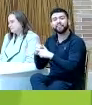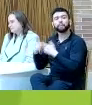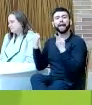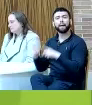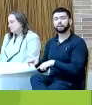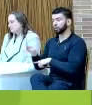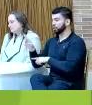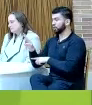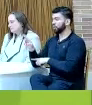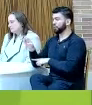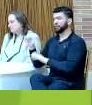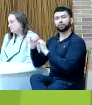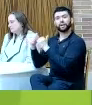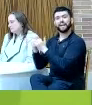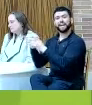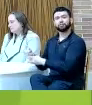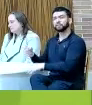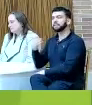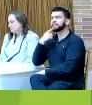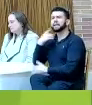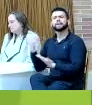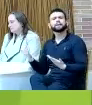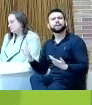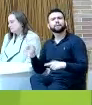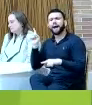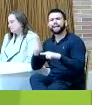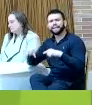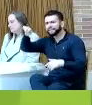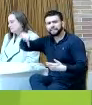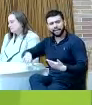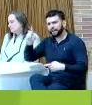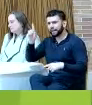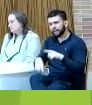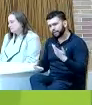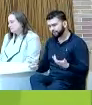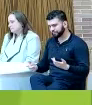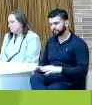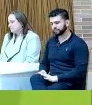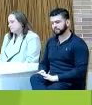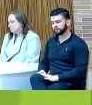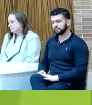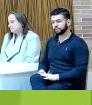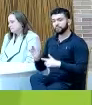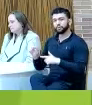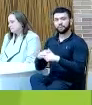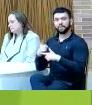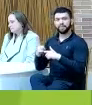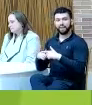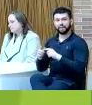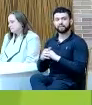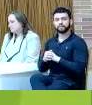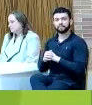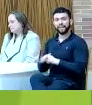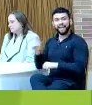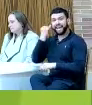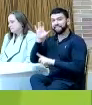says well you know I cannot say no to that and had the case ended there it would have been a